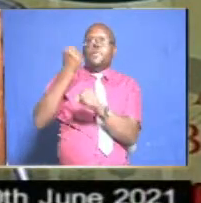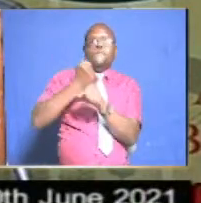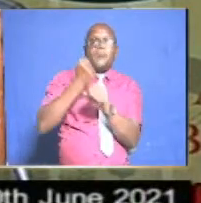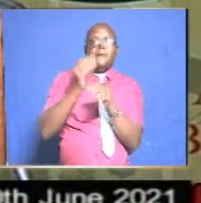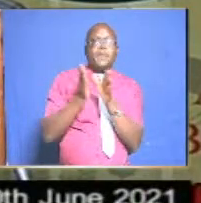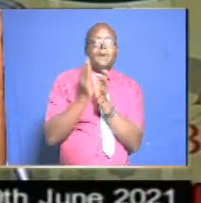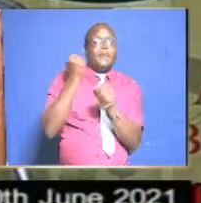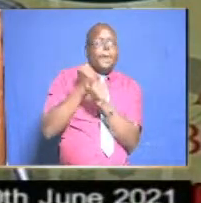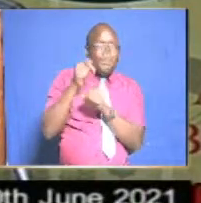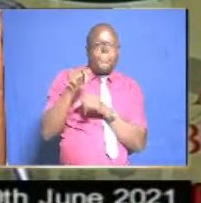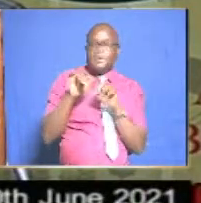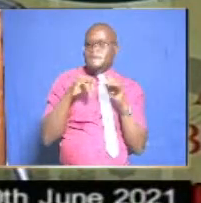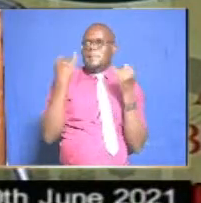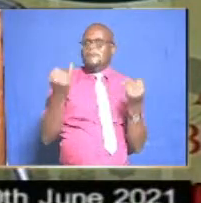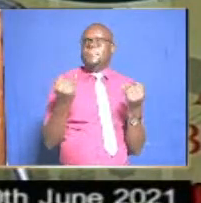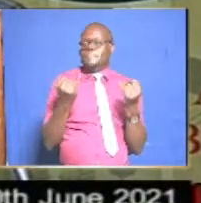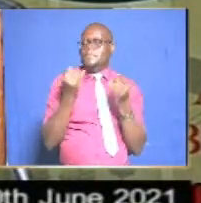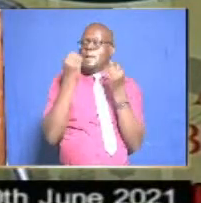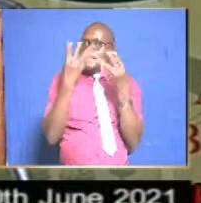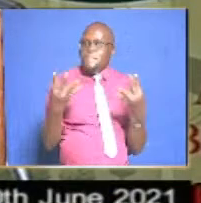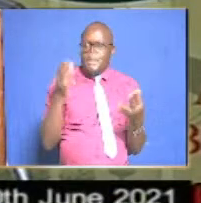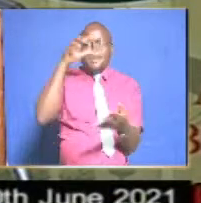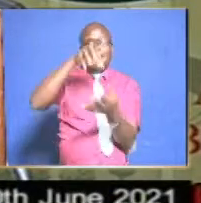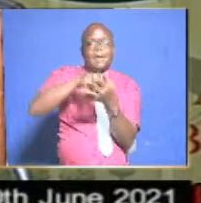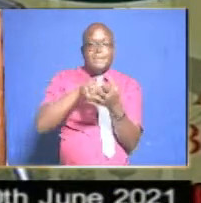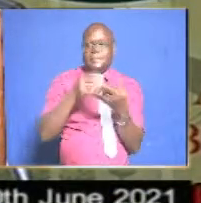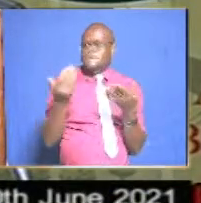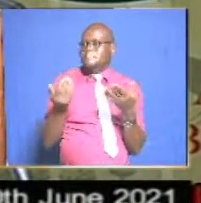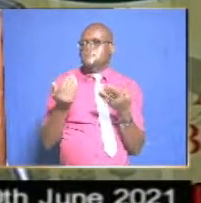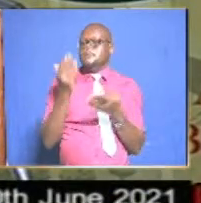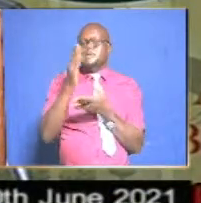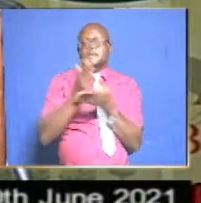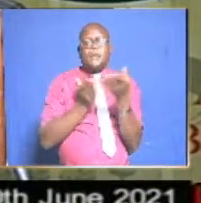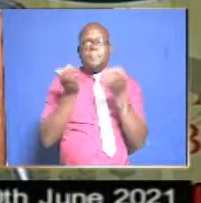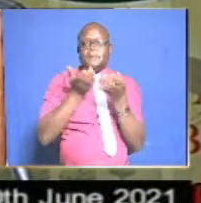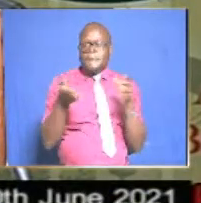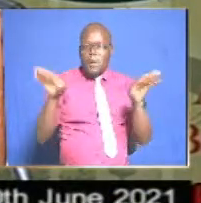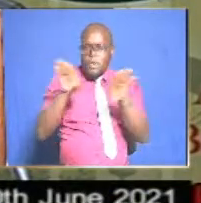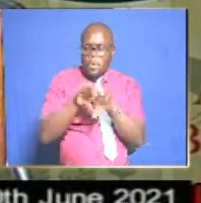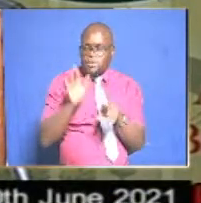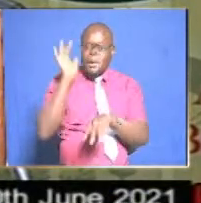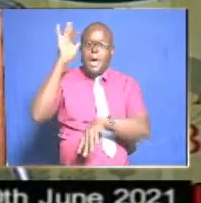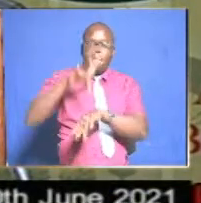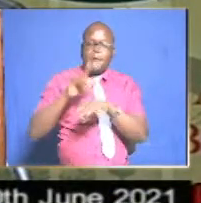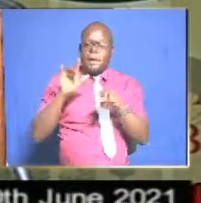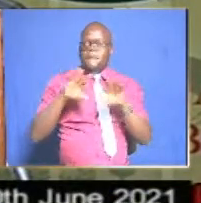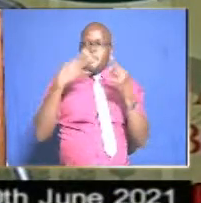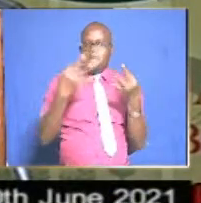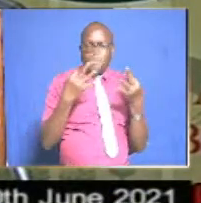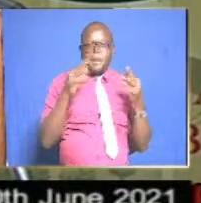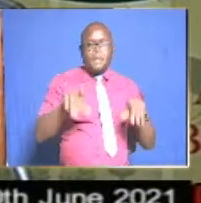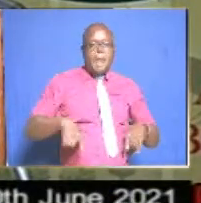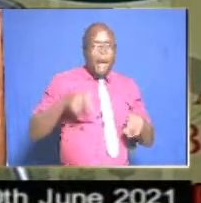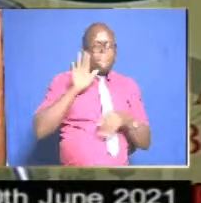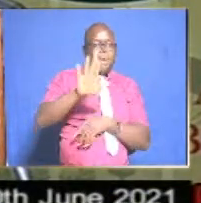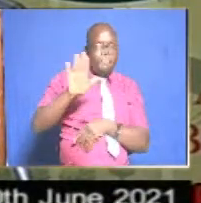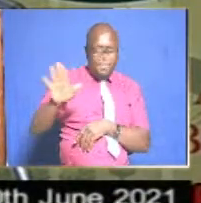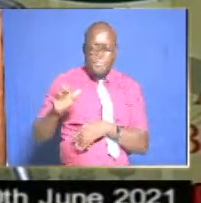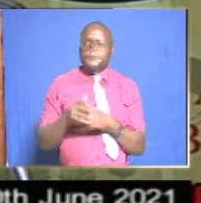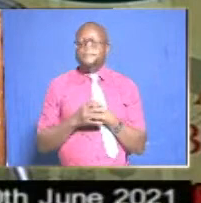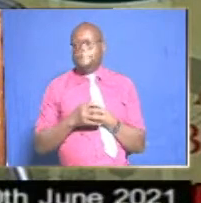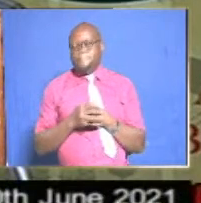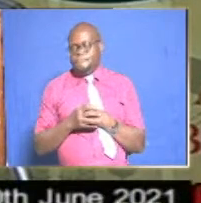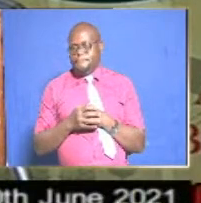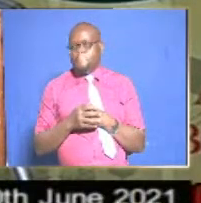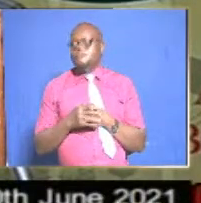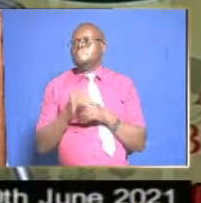entities. In a number of cases, this has led to closure of businesses and affected livelihoods of the suppliers.